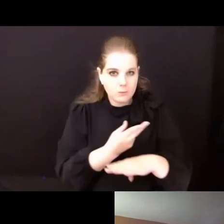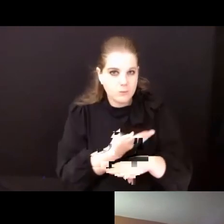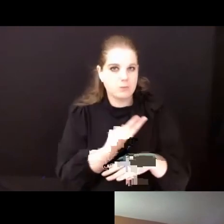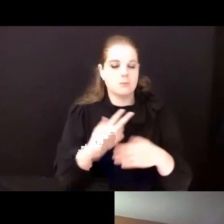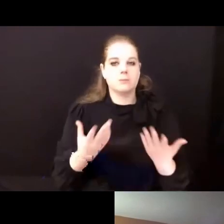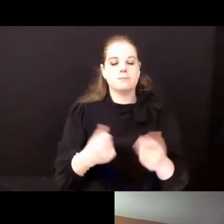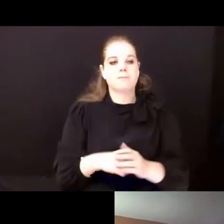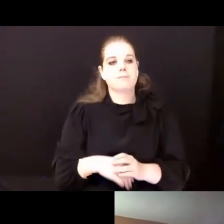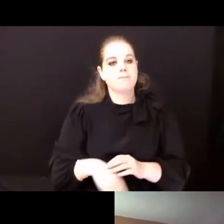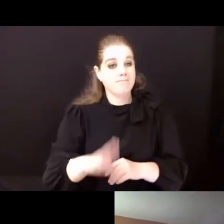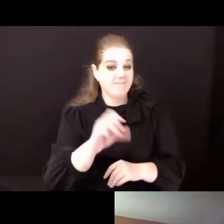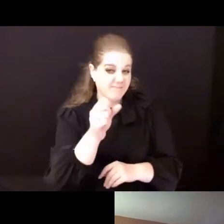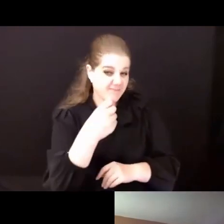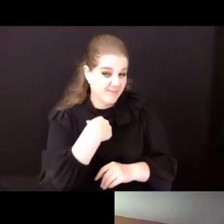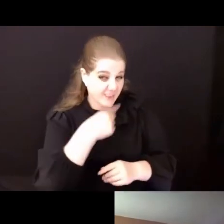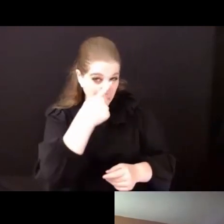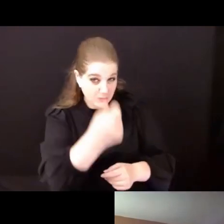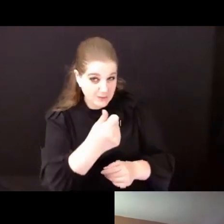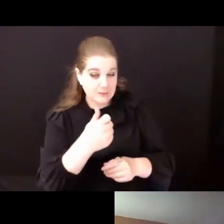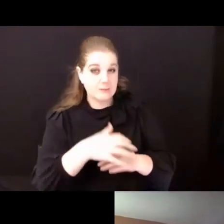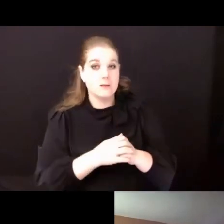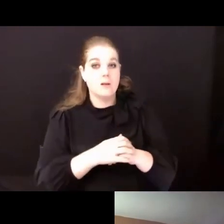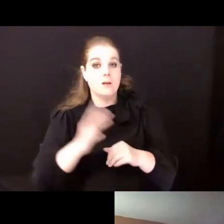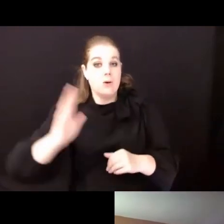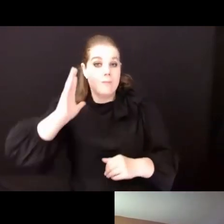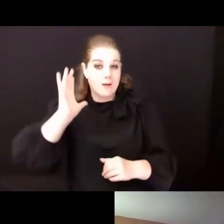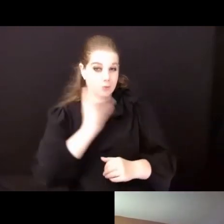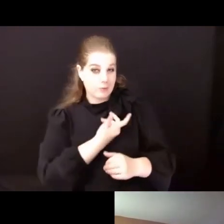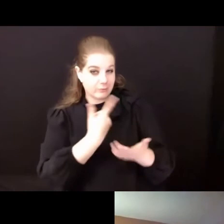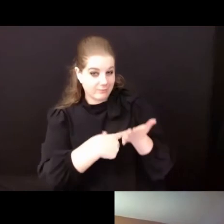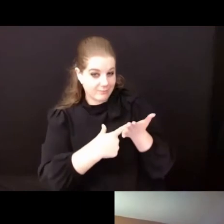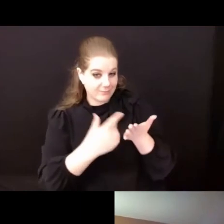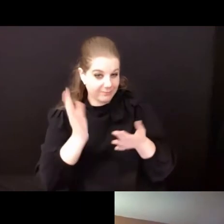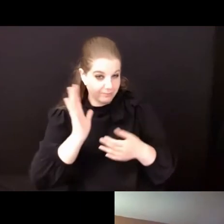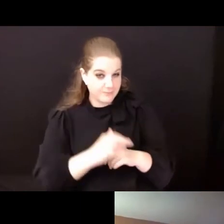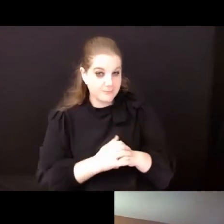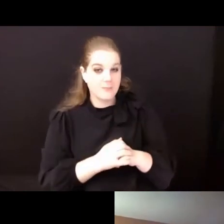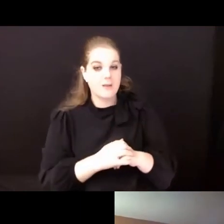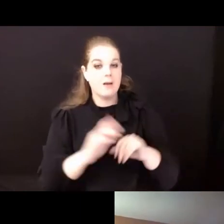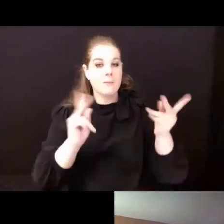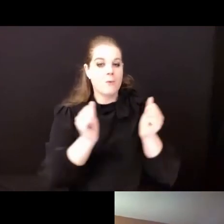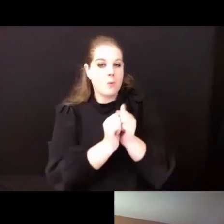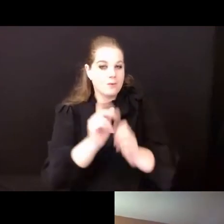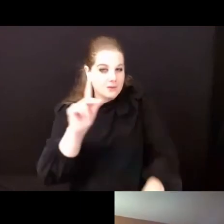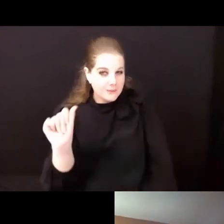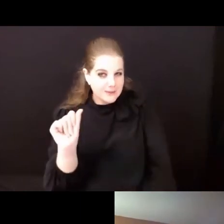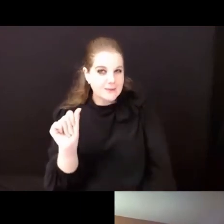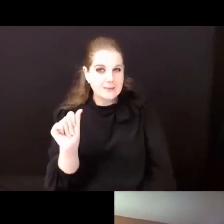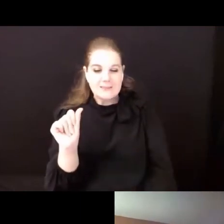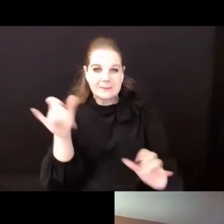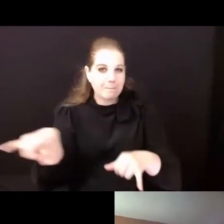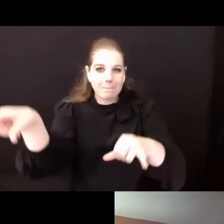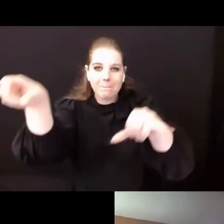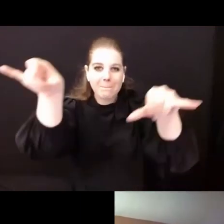interesting because going back to what we talked about, people with disabilities are like everyone